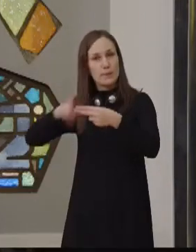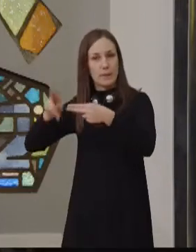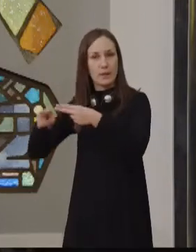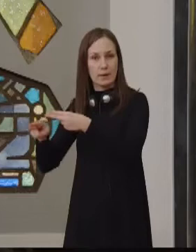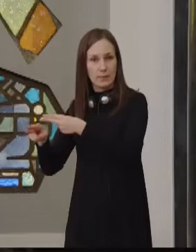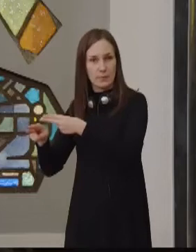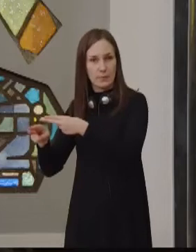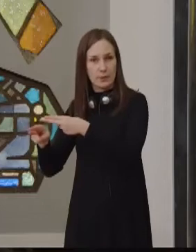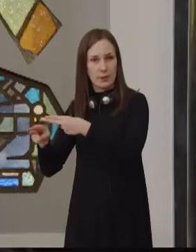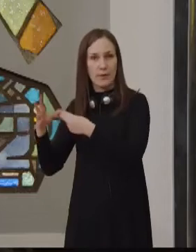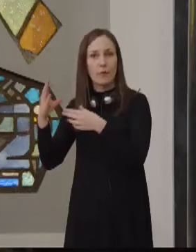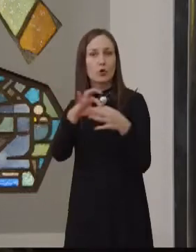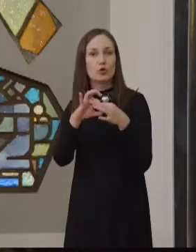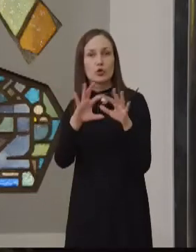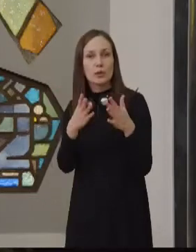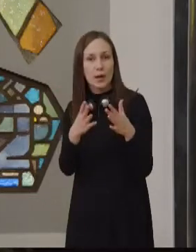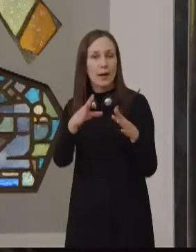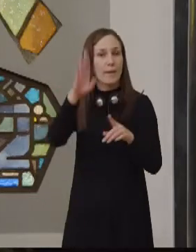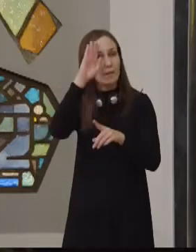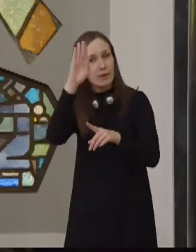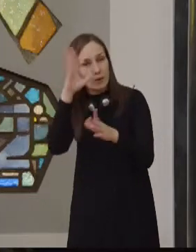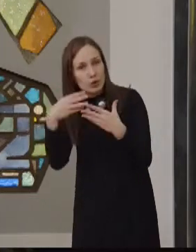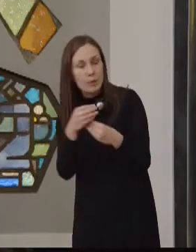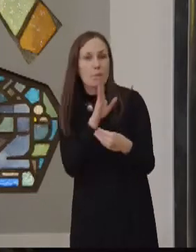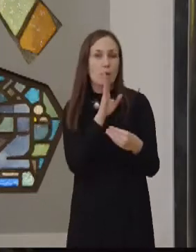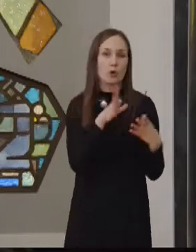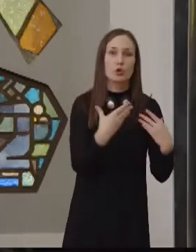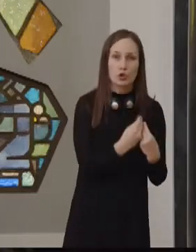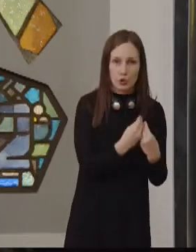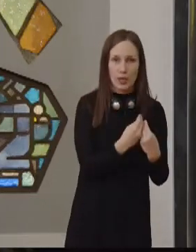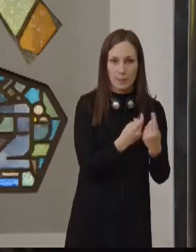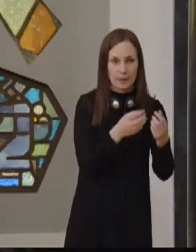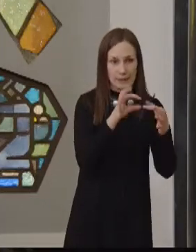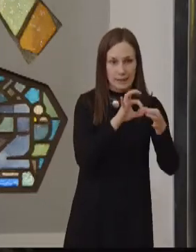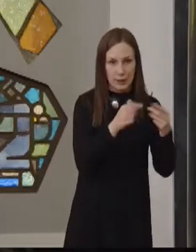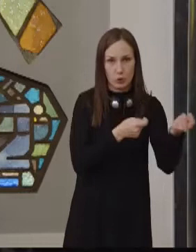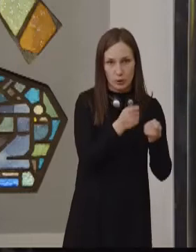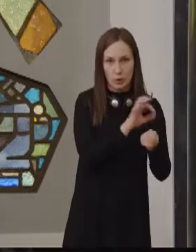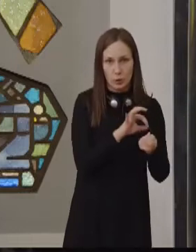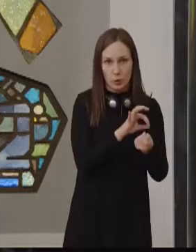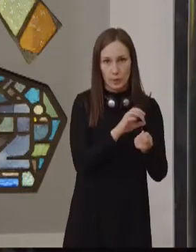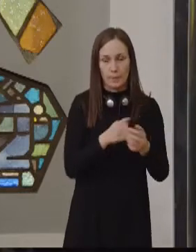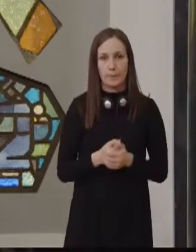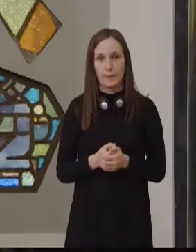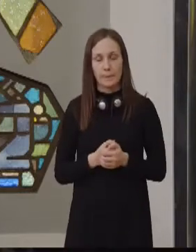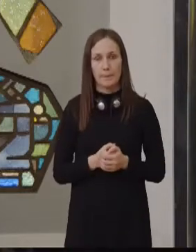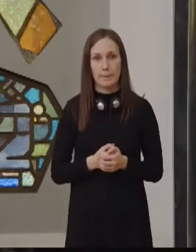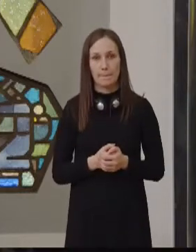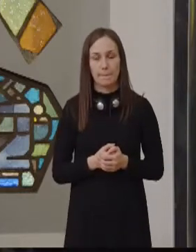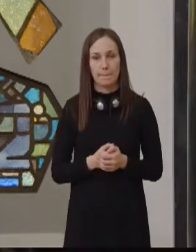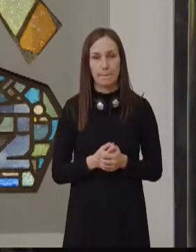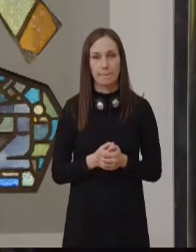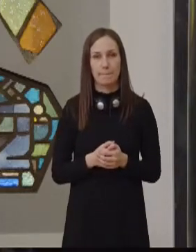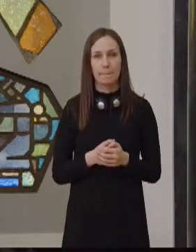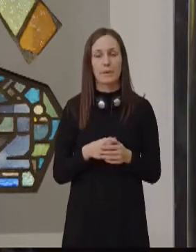in Strasbourg has taken the decisions that are related to the regulation of family relations of the